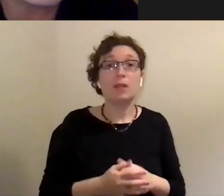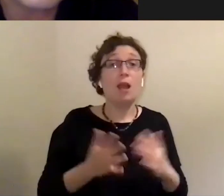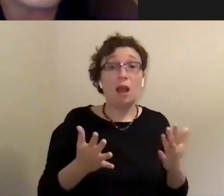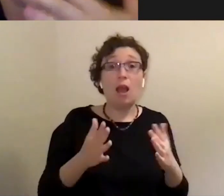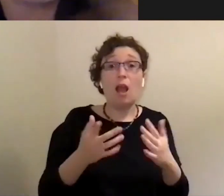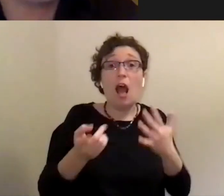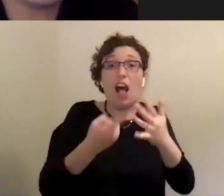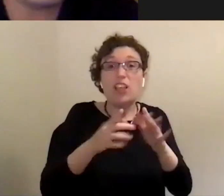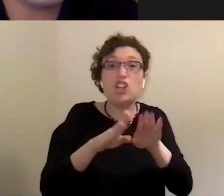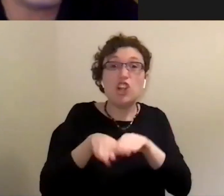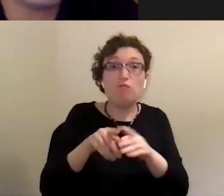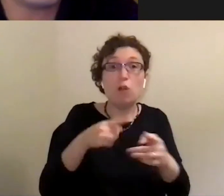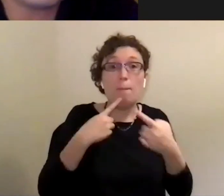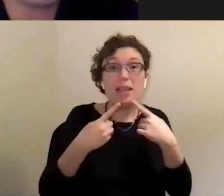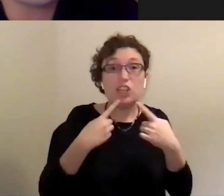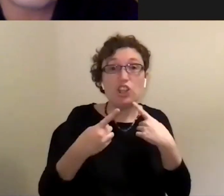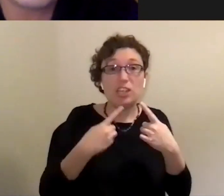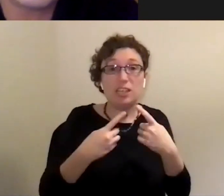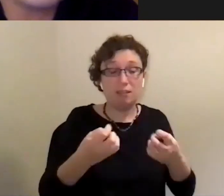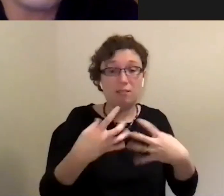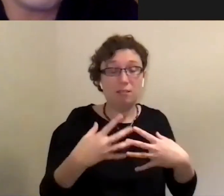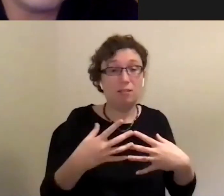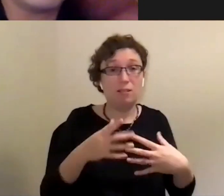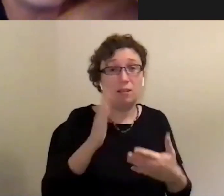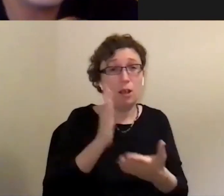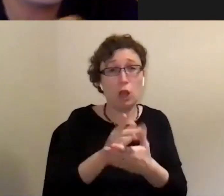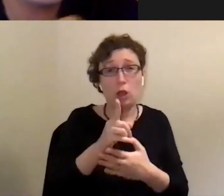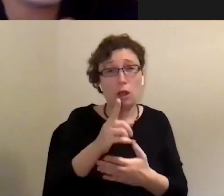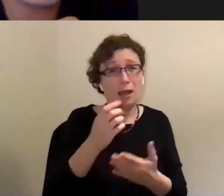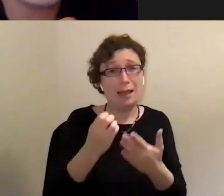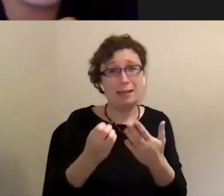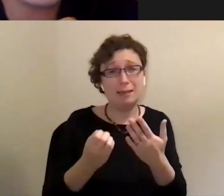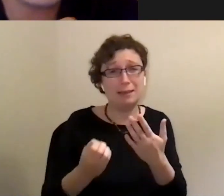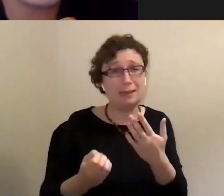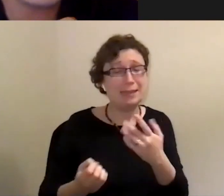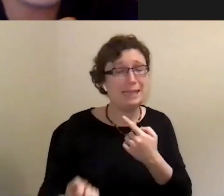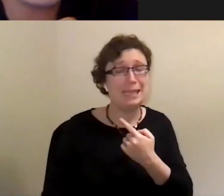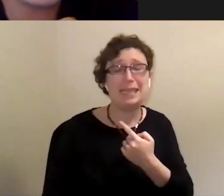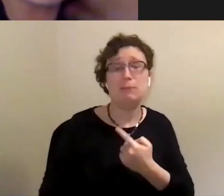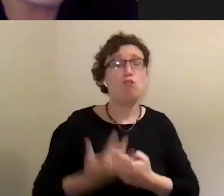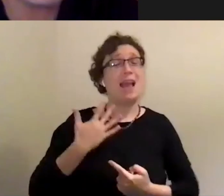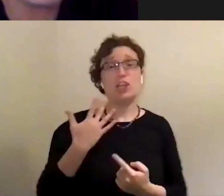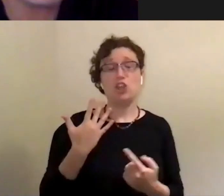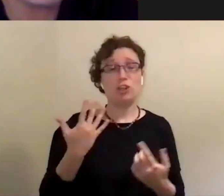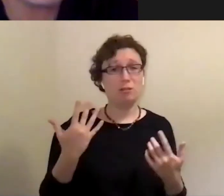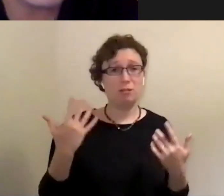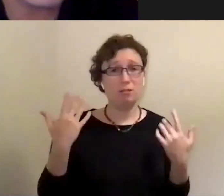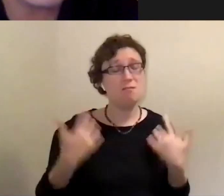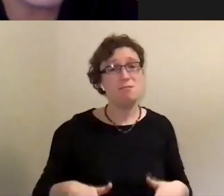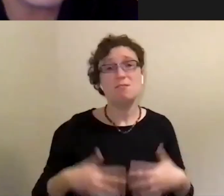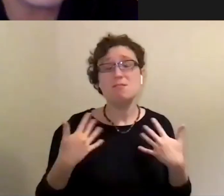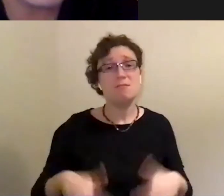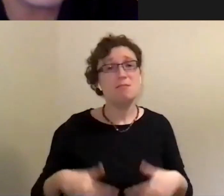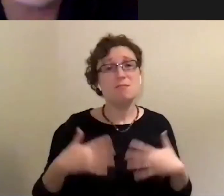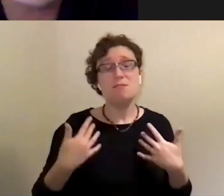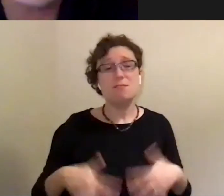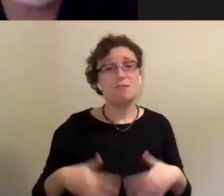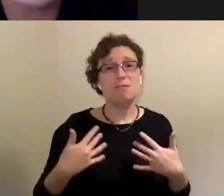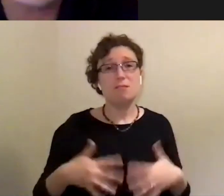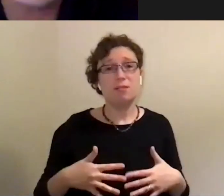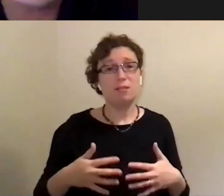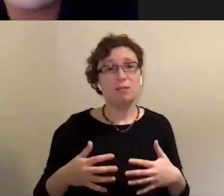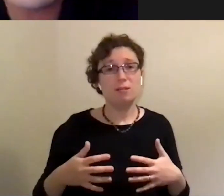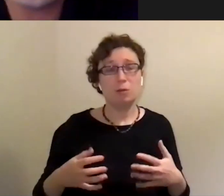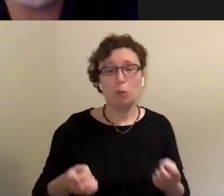saying how inspirational you are, and thank you, and how much people are learning, which I think is great. And I